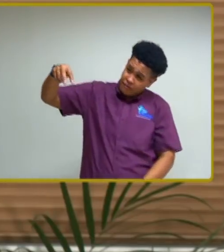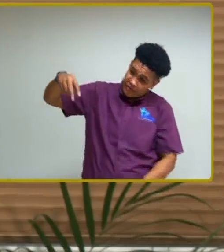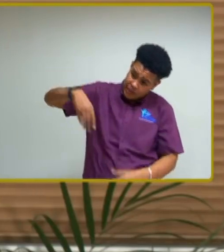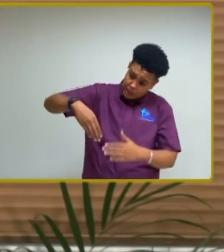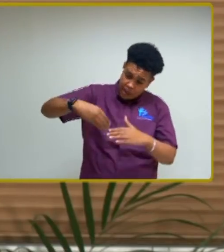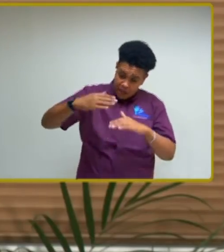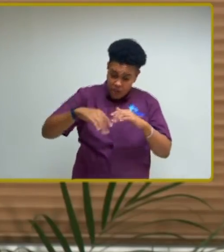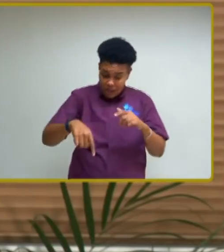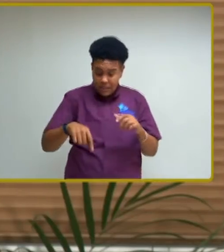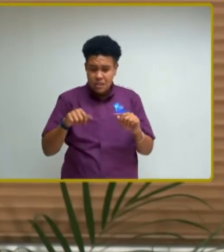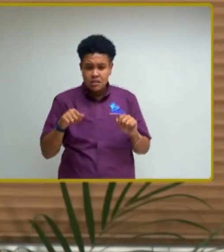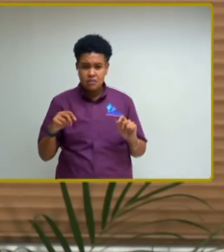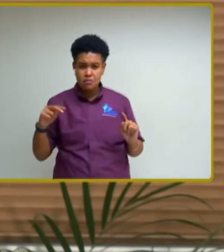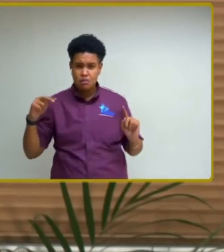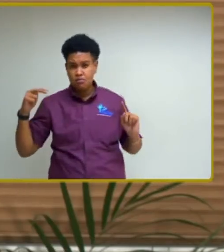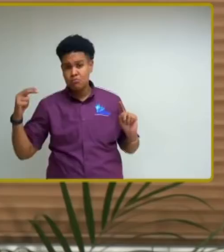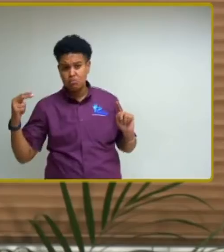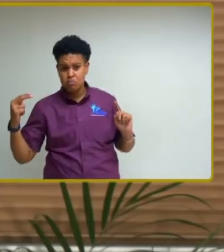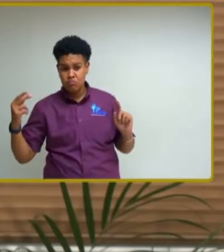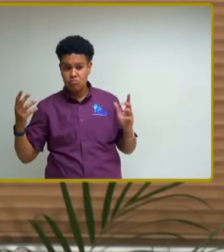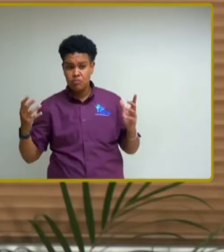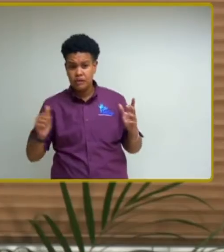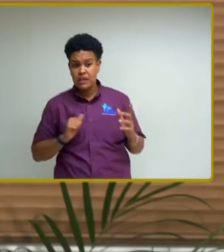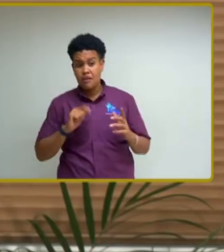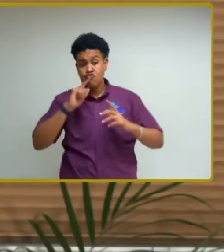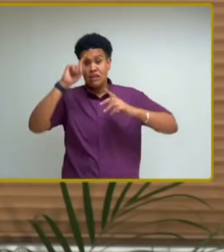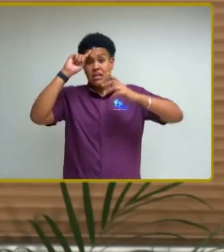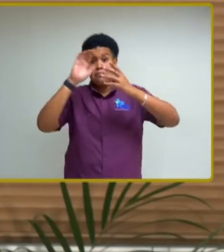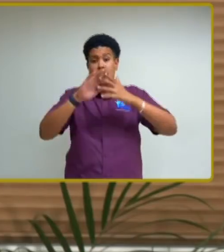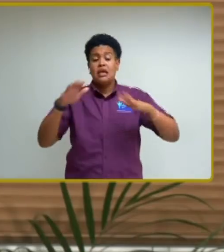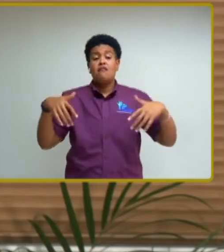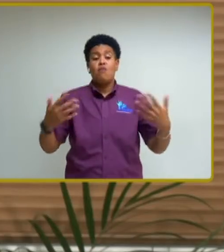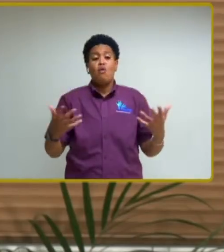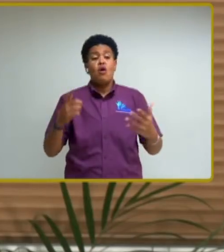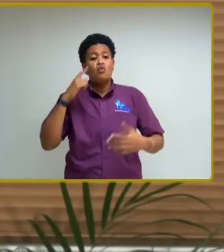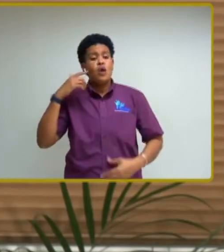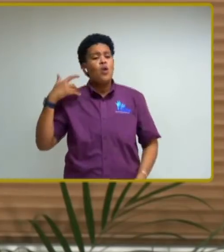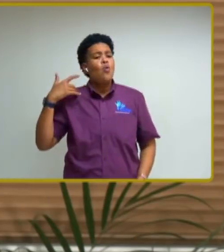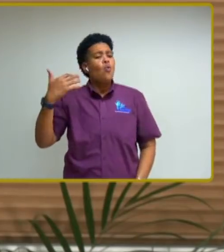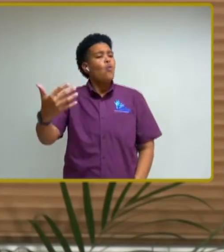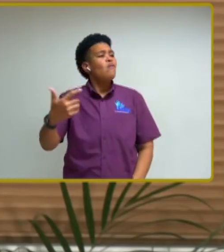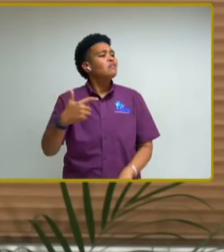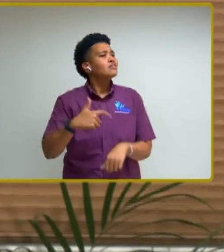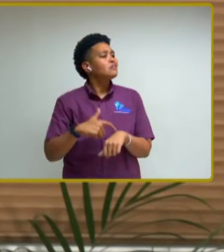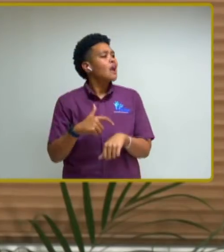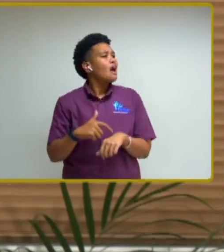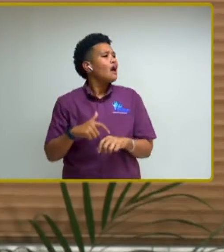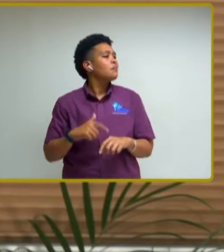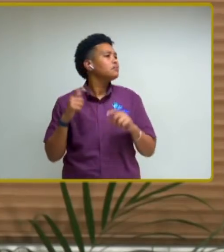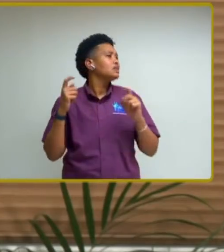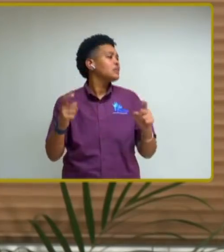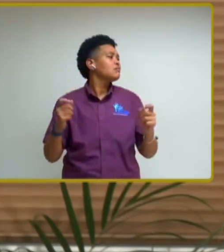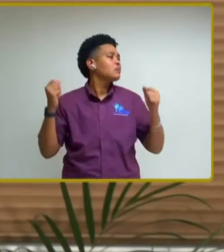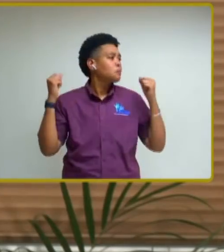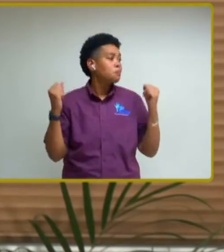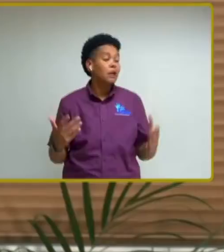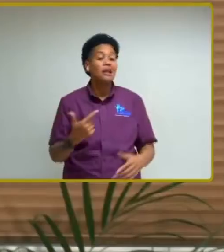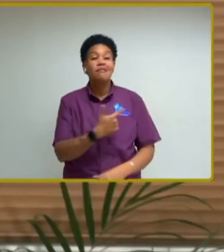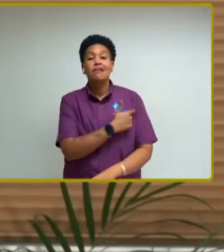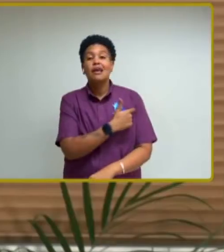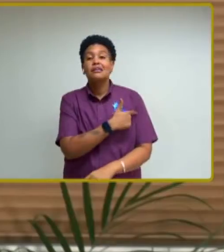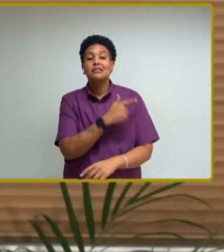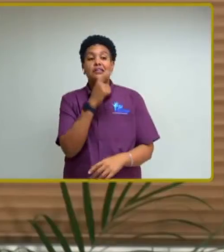based on this posture. I do believe, though, that over time, given that a number of vaccines